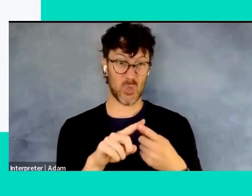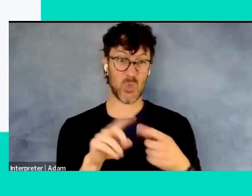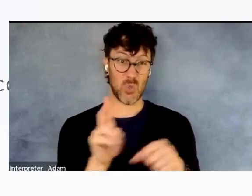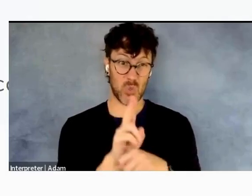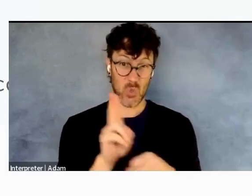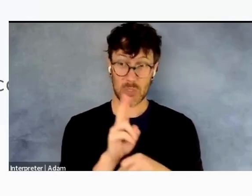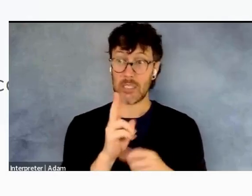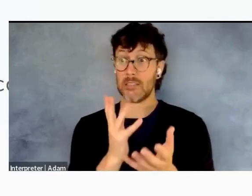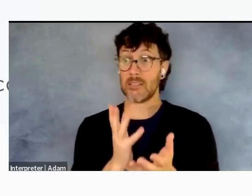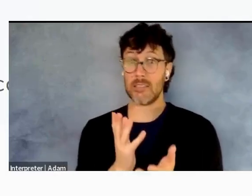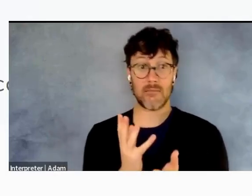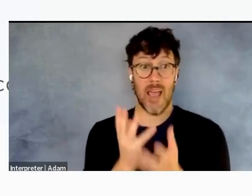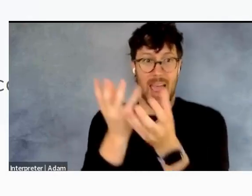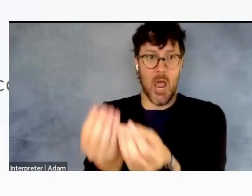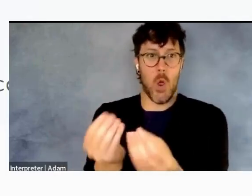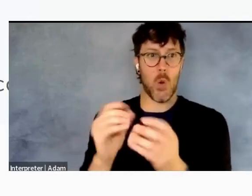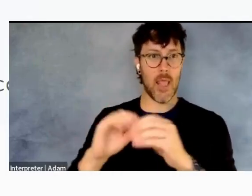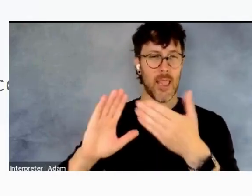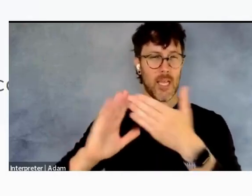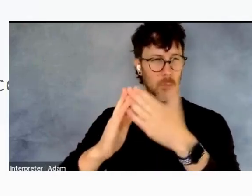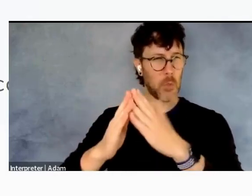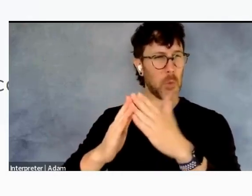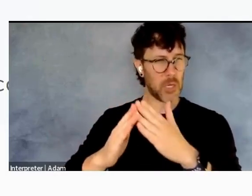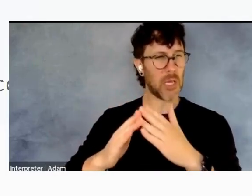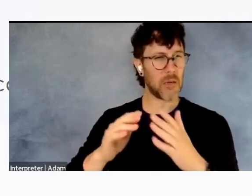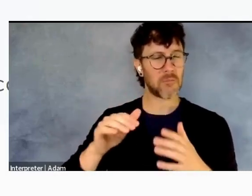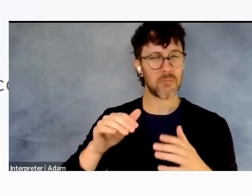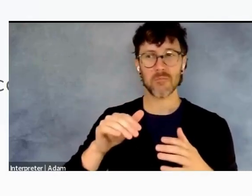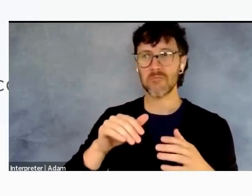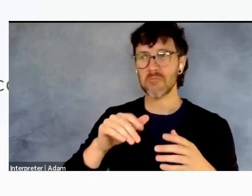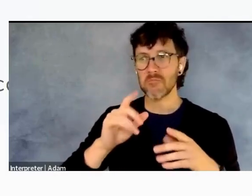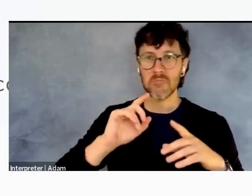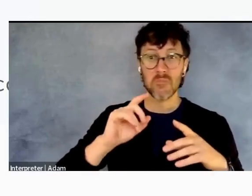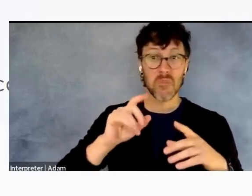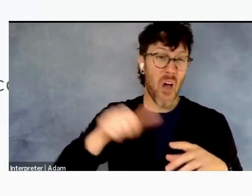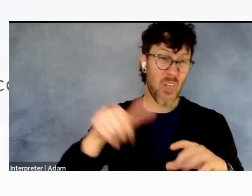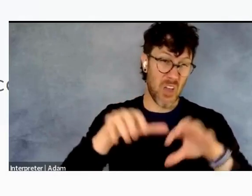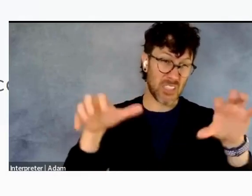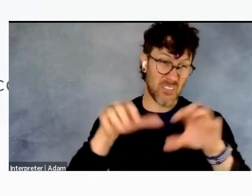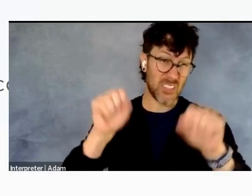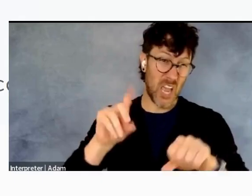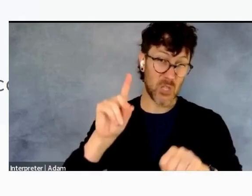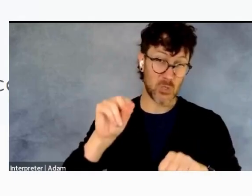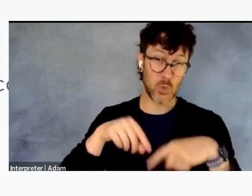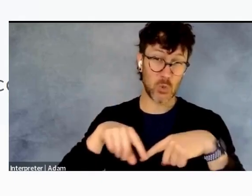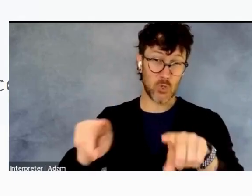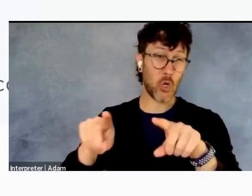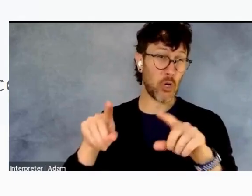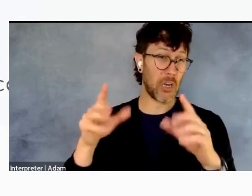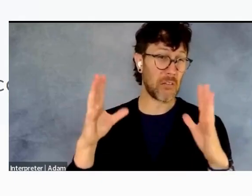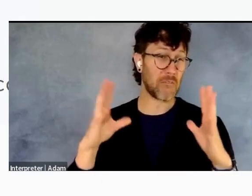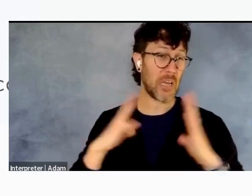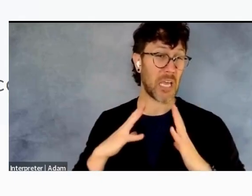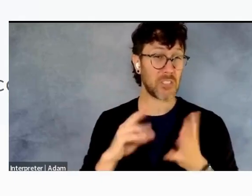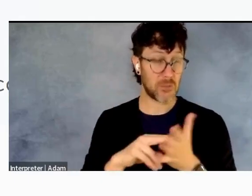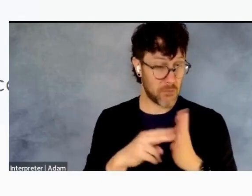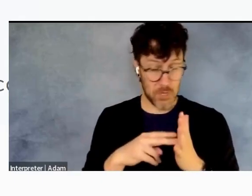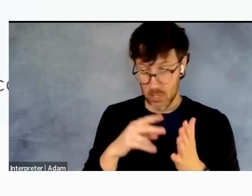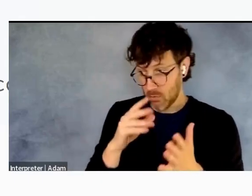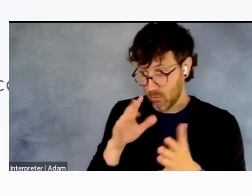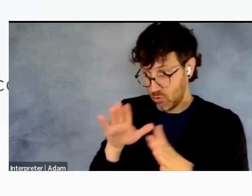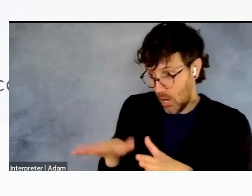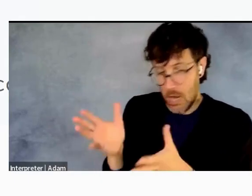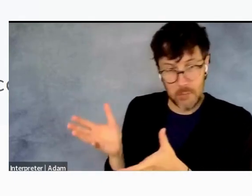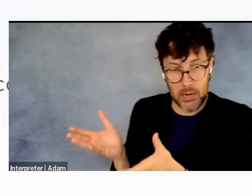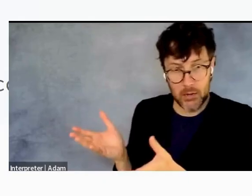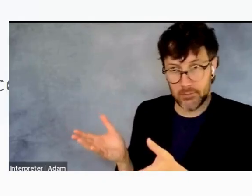or kind of group of activities that you can engage in over vacation is taking your child out into the community